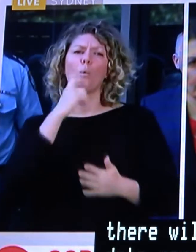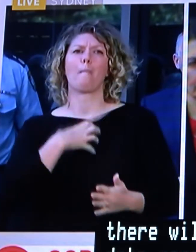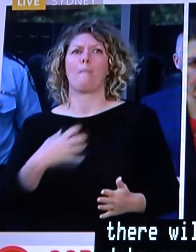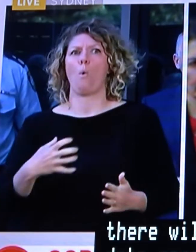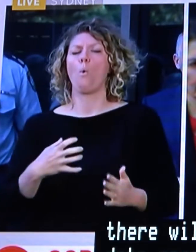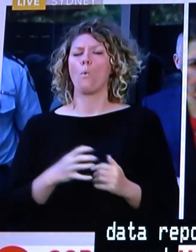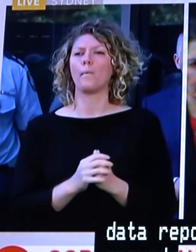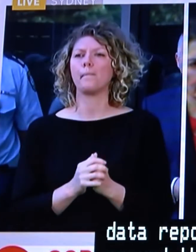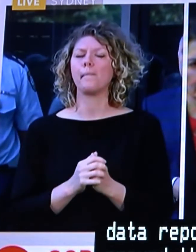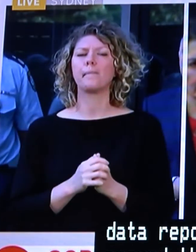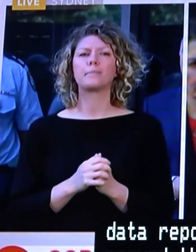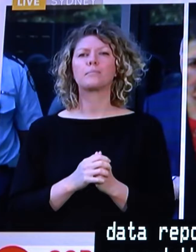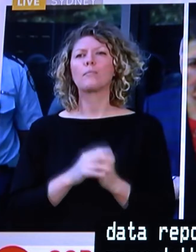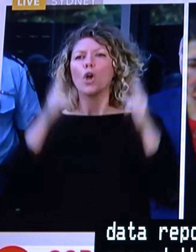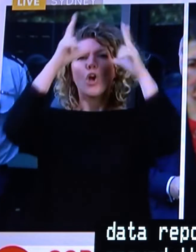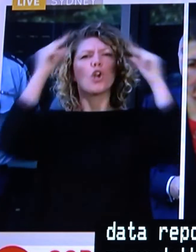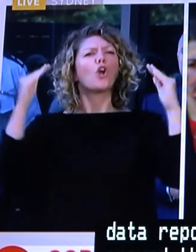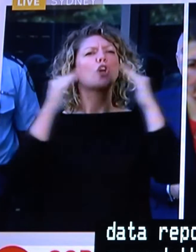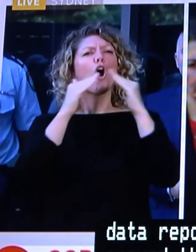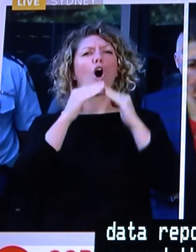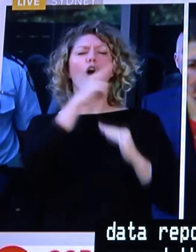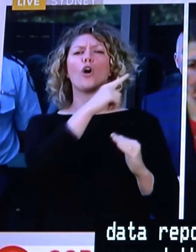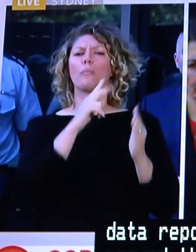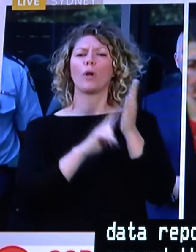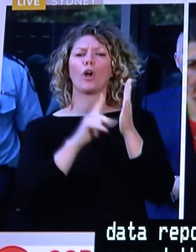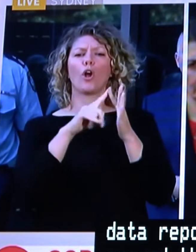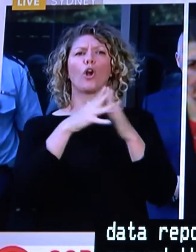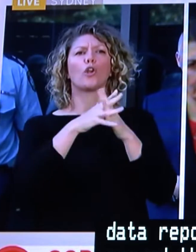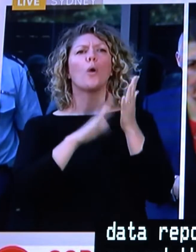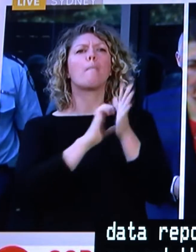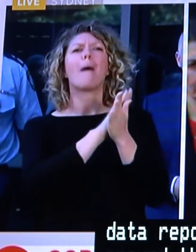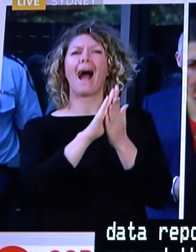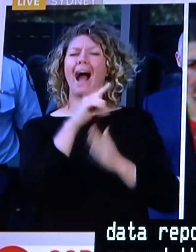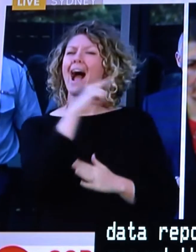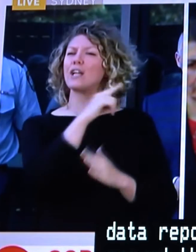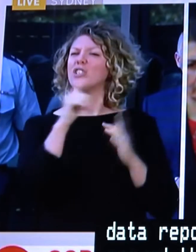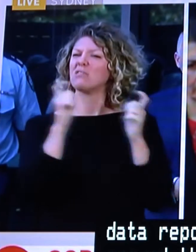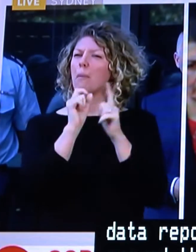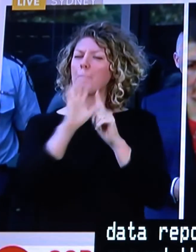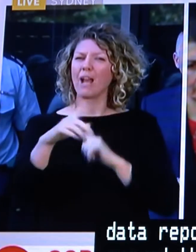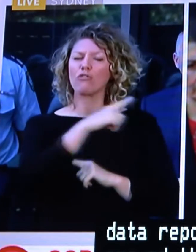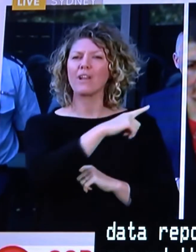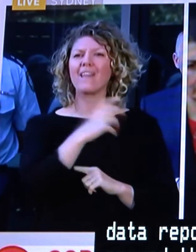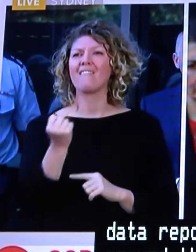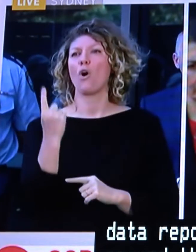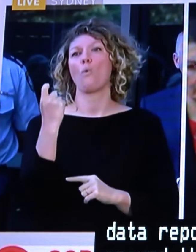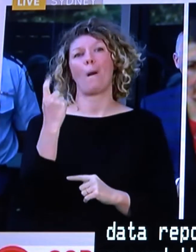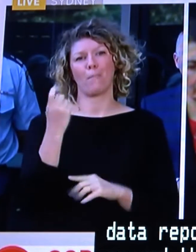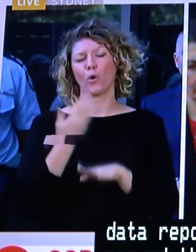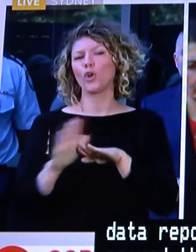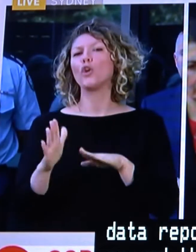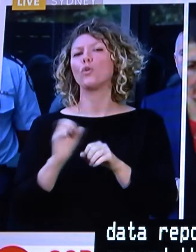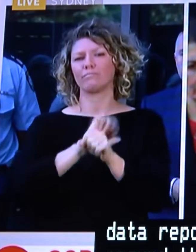the Anglicare Newmarch House Aged Care Facility, there's been one additional case, bringing the total case numbers to